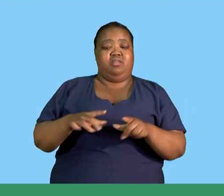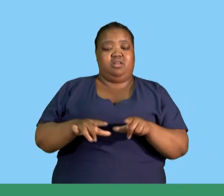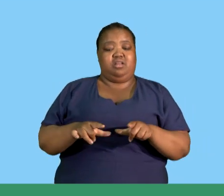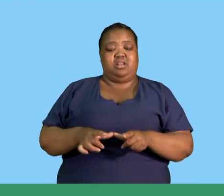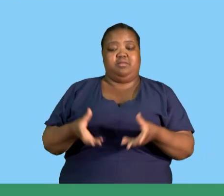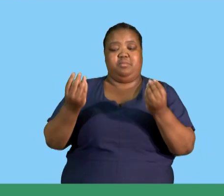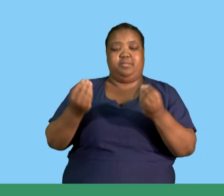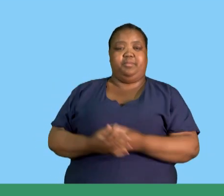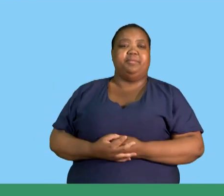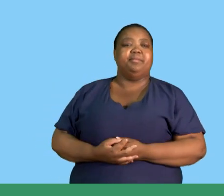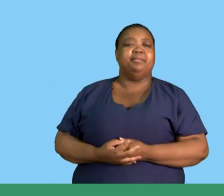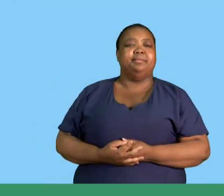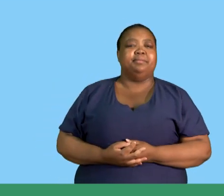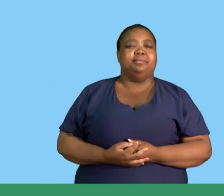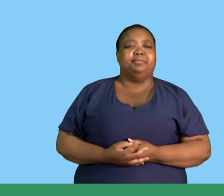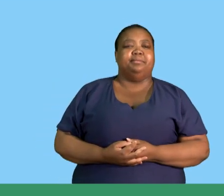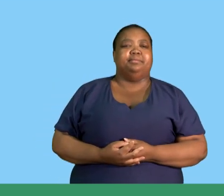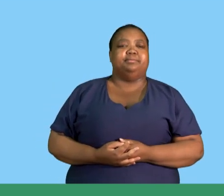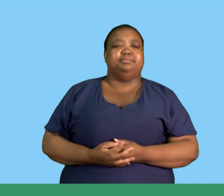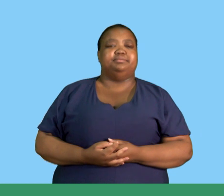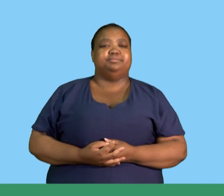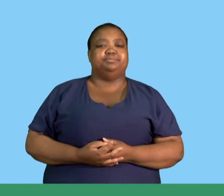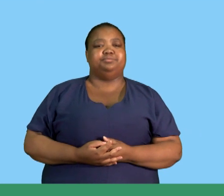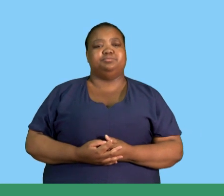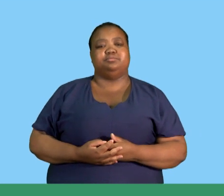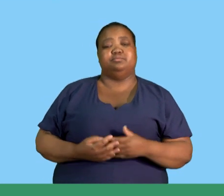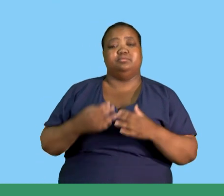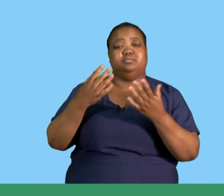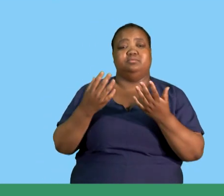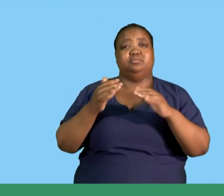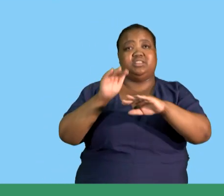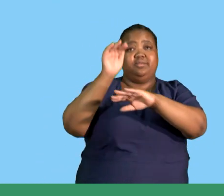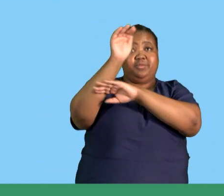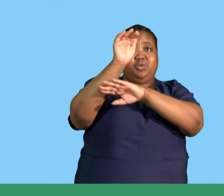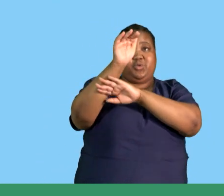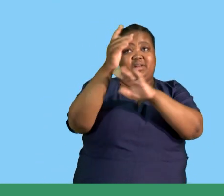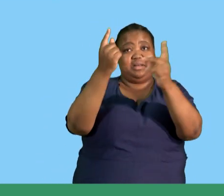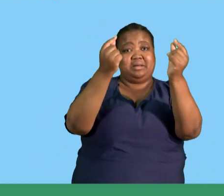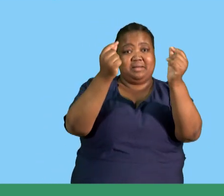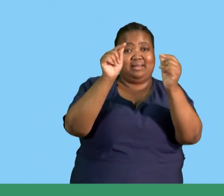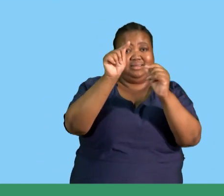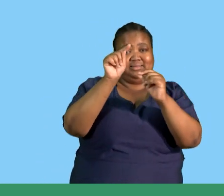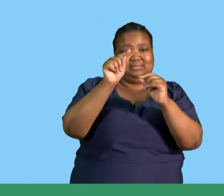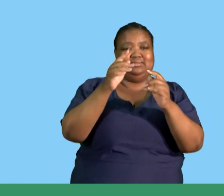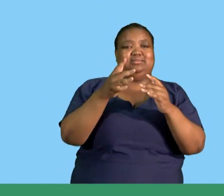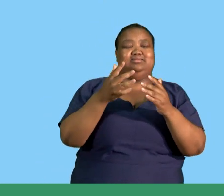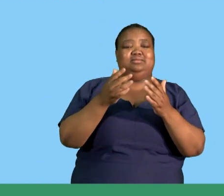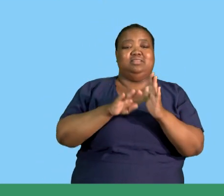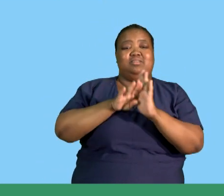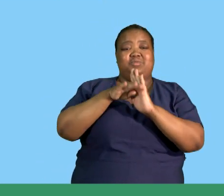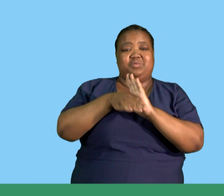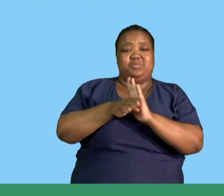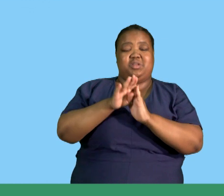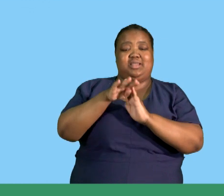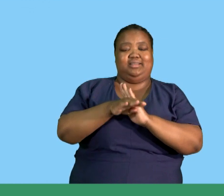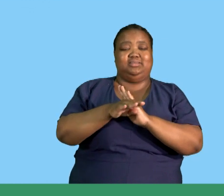one. Right, the last one, fluctuations in foreign currencies are restricting the imports. This is the fourth